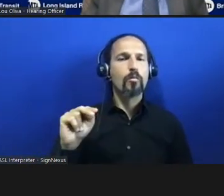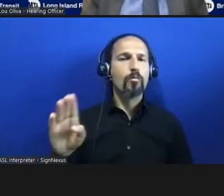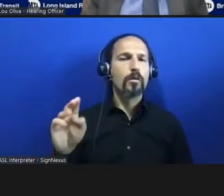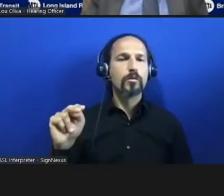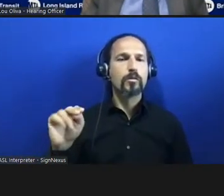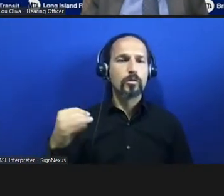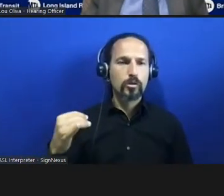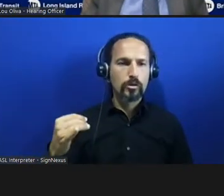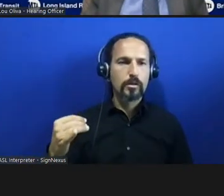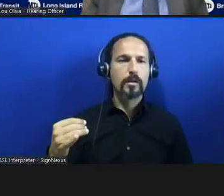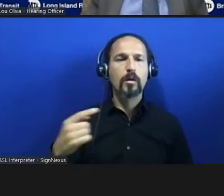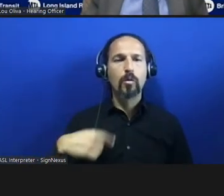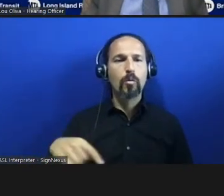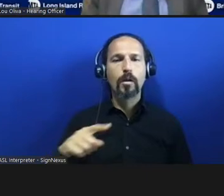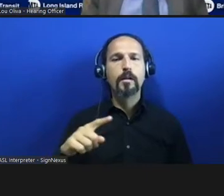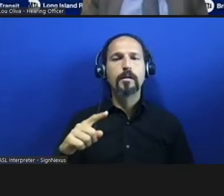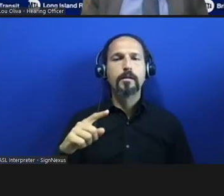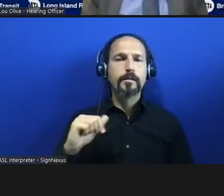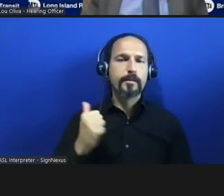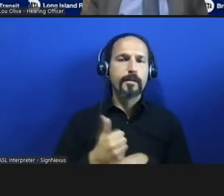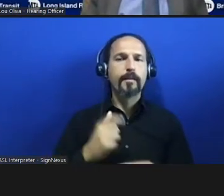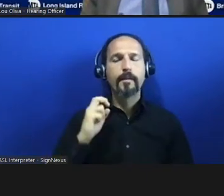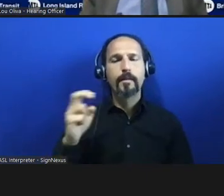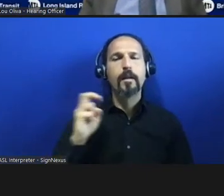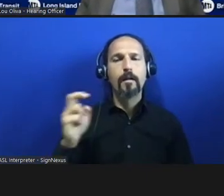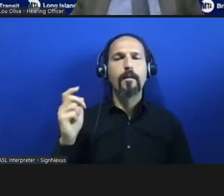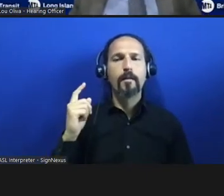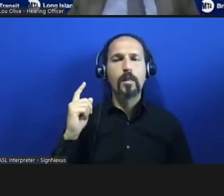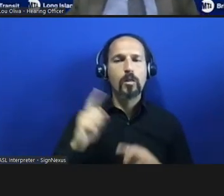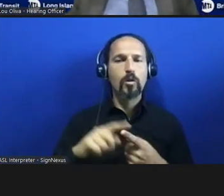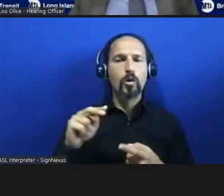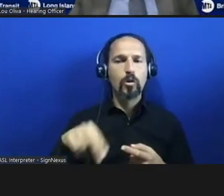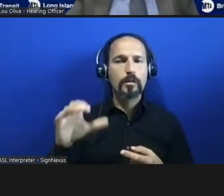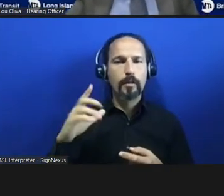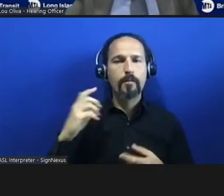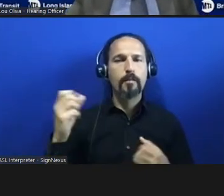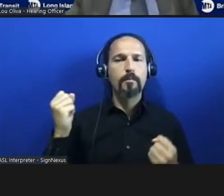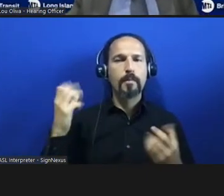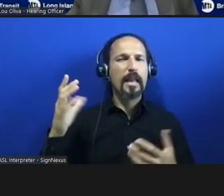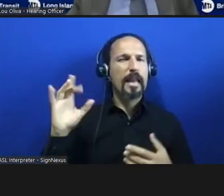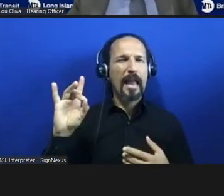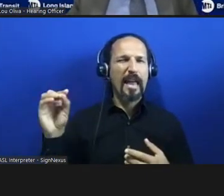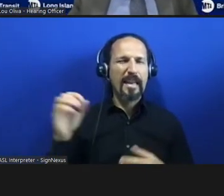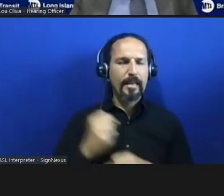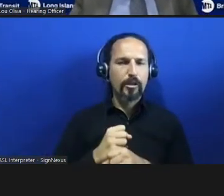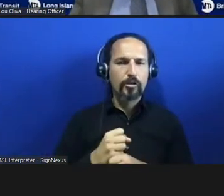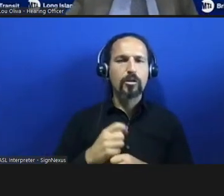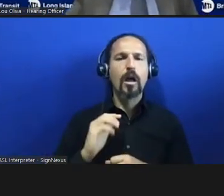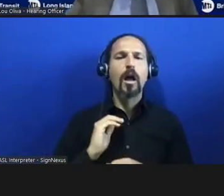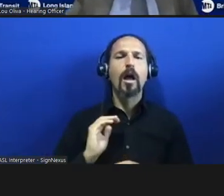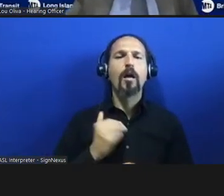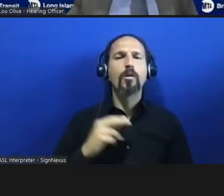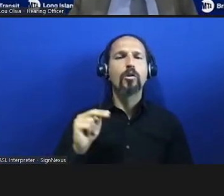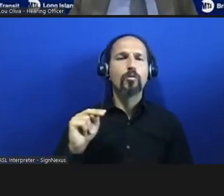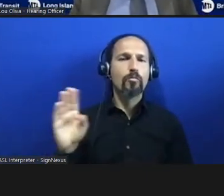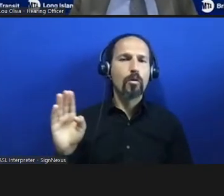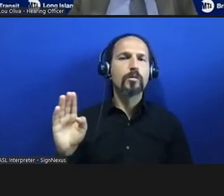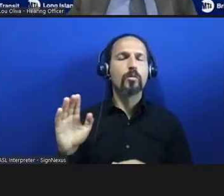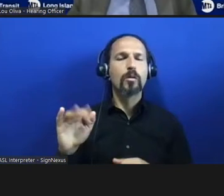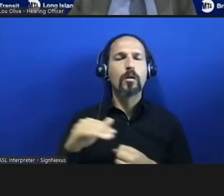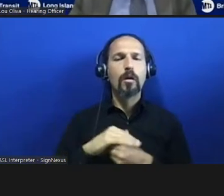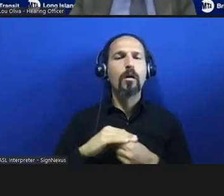Jersey we have been a staple in transporting passengers to New York City for more than 80 years our New Brunswick facility alone